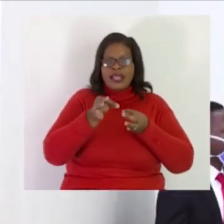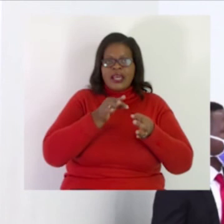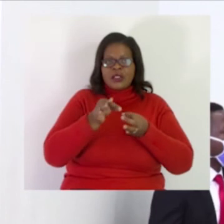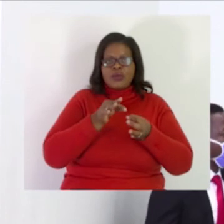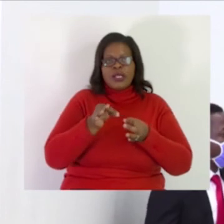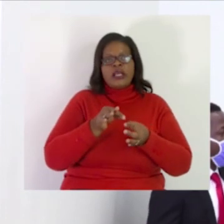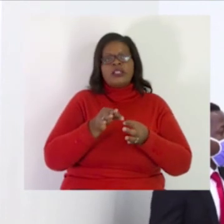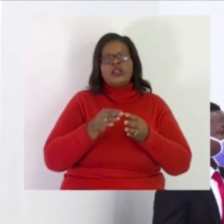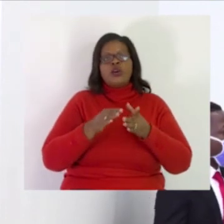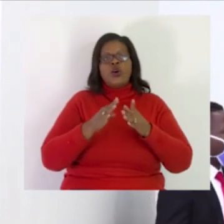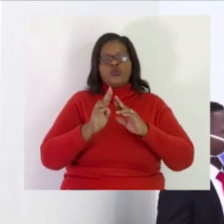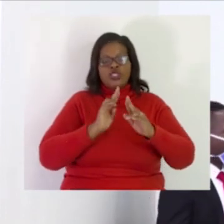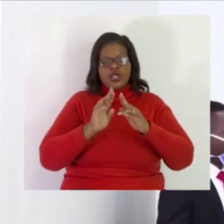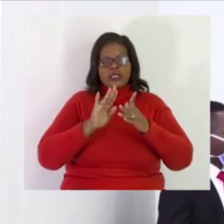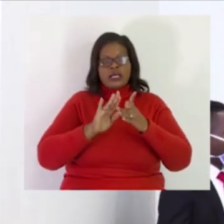ordering numbers.